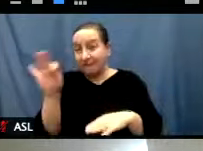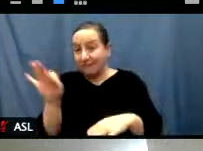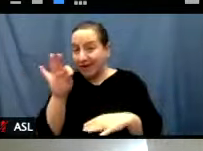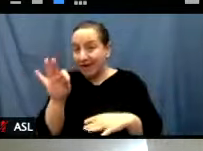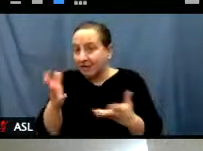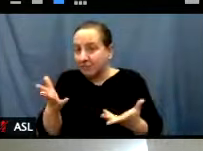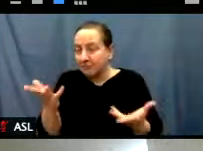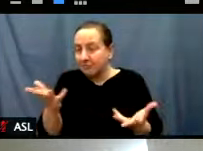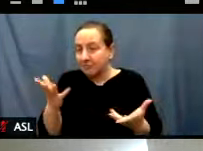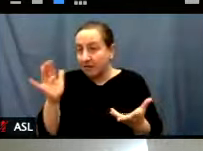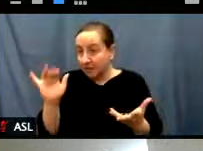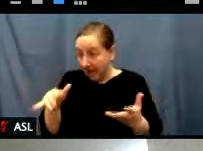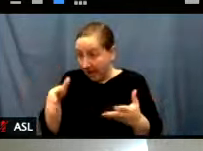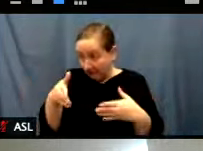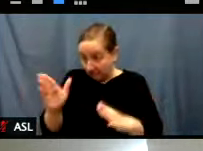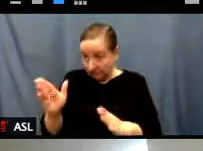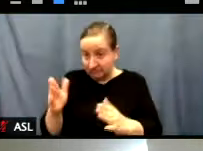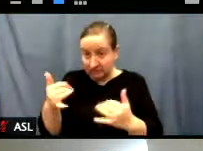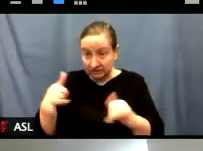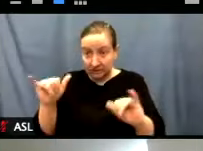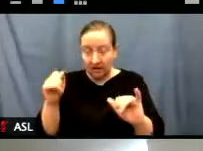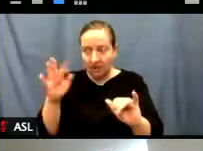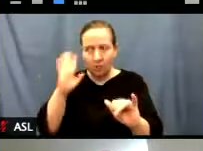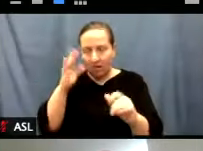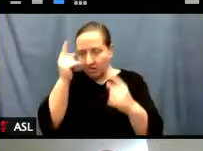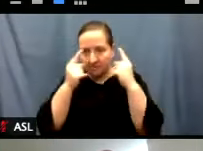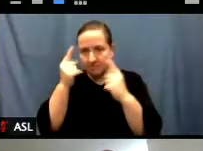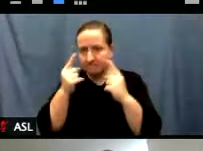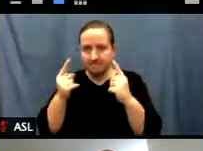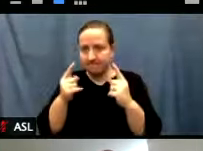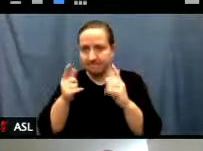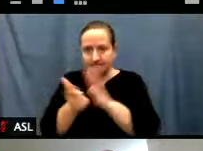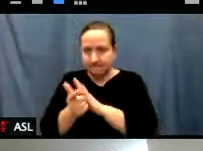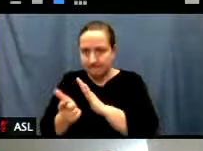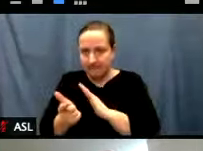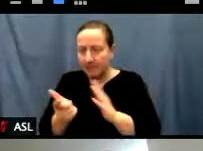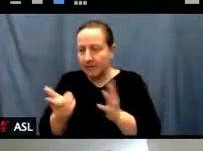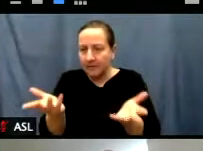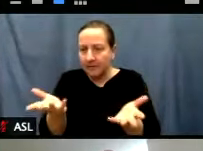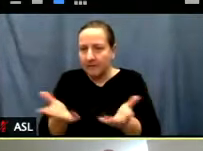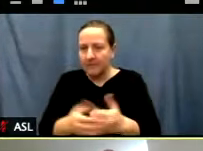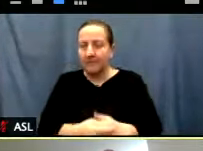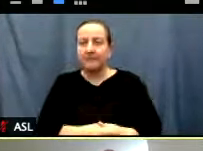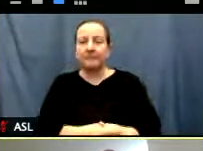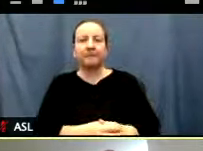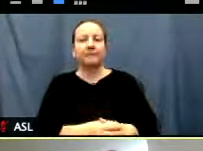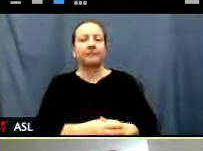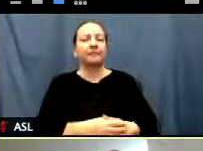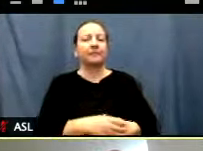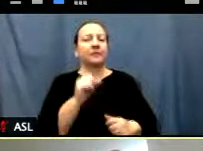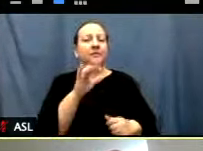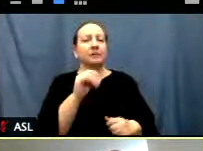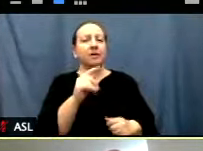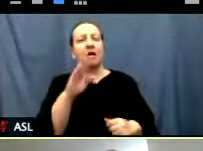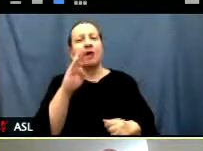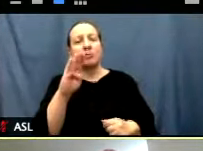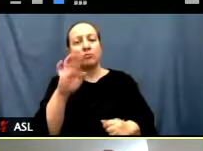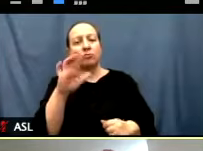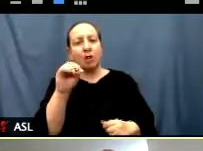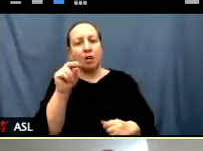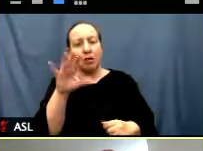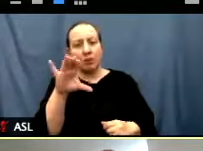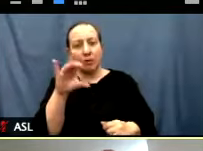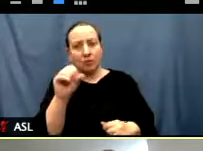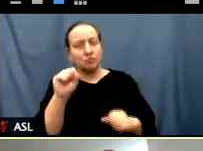of that variance, and is it going to be reconsidered? Thanks. So the Broncos have been